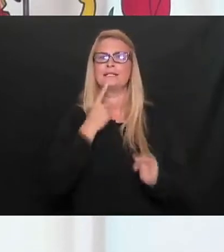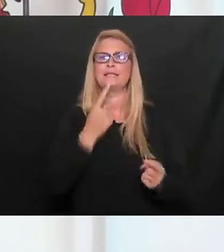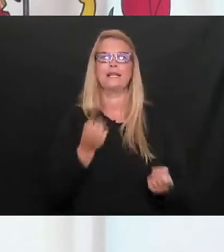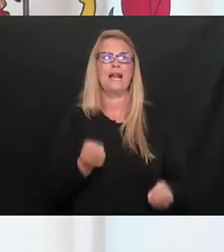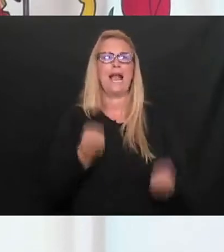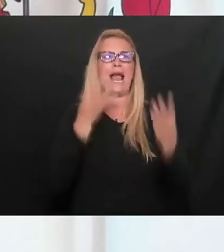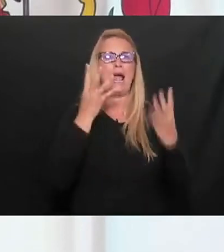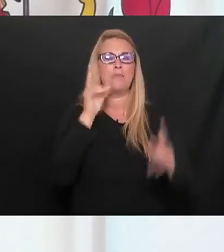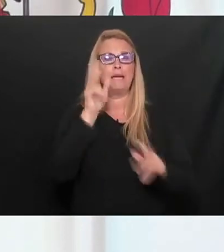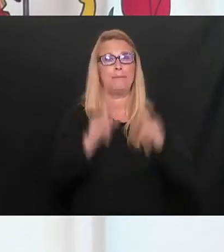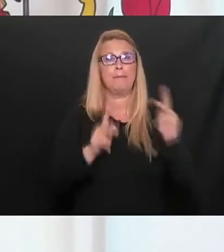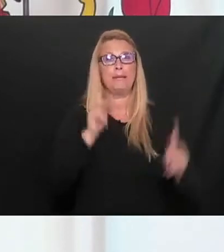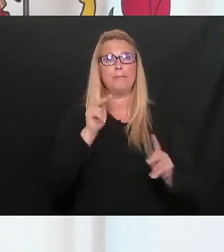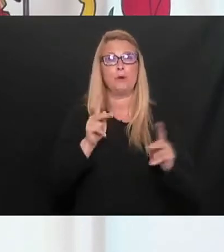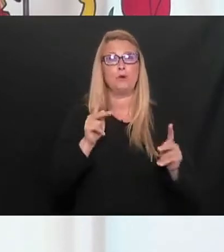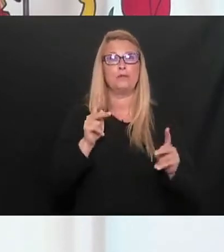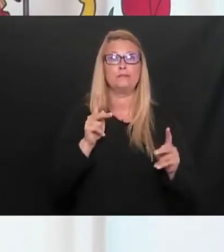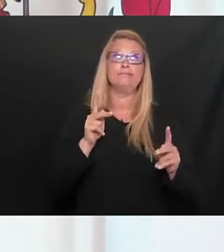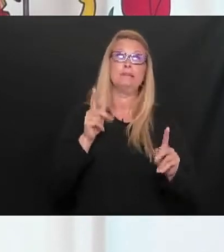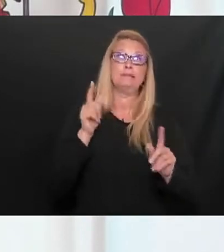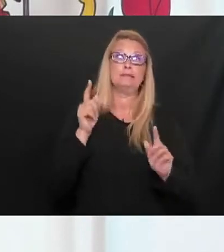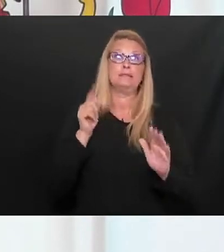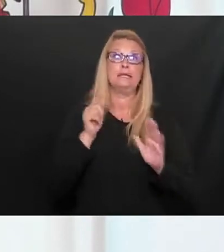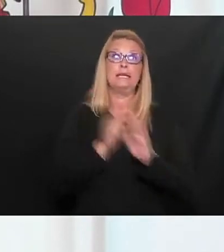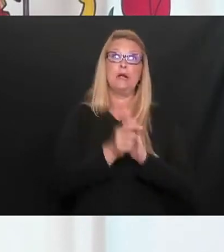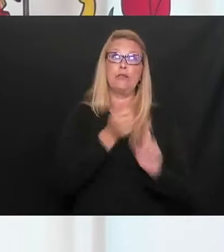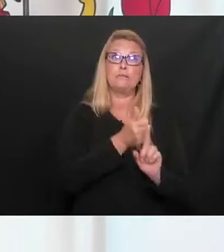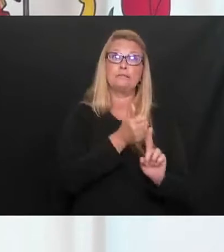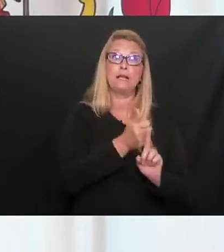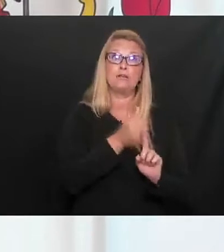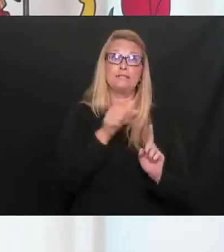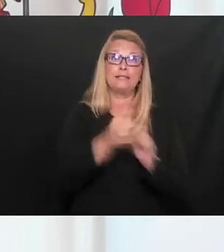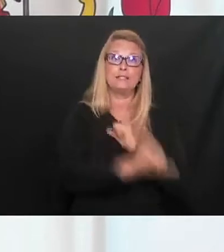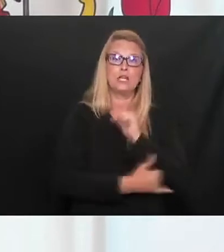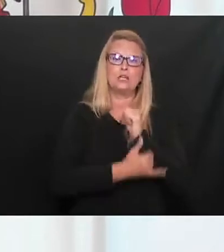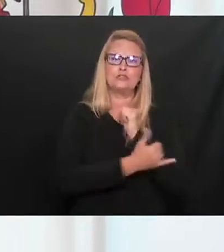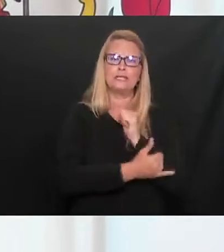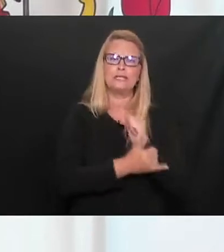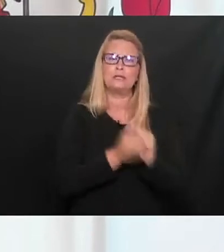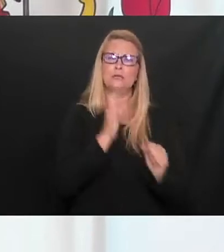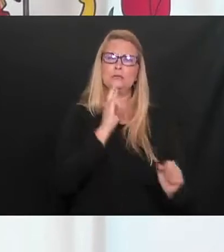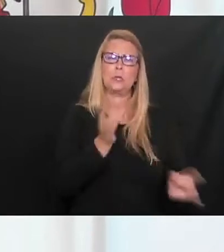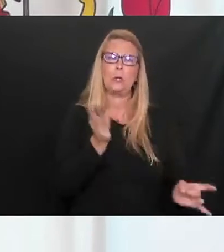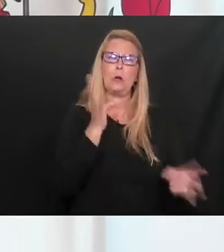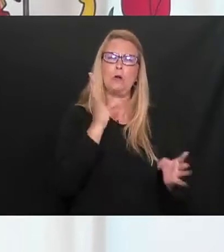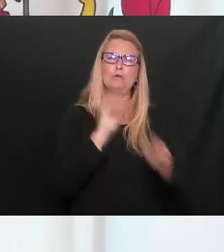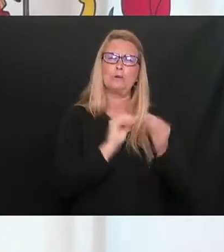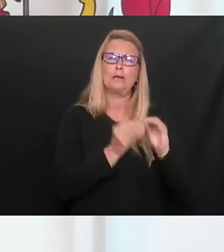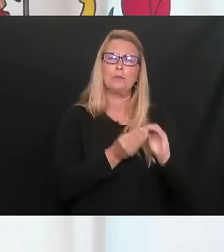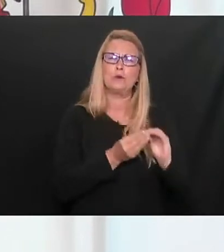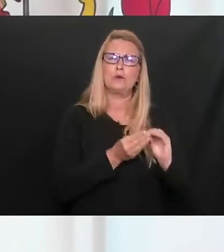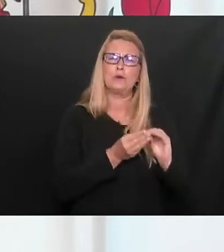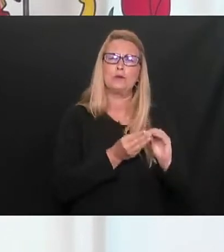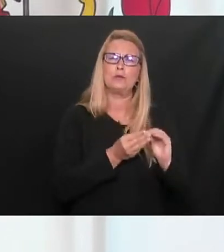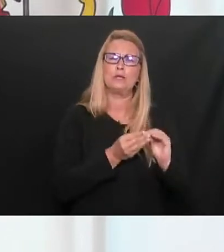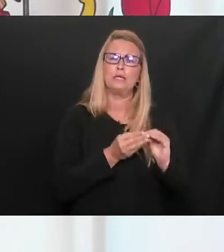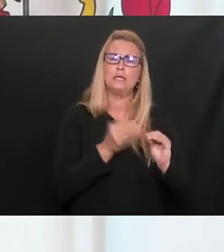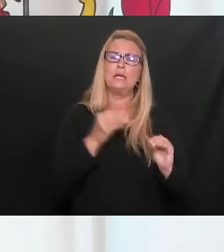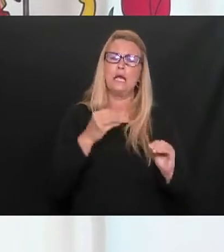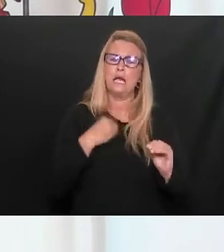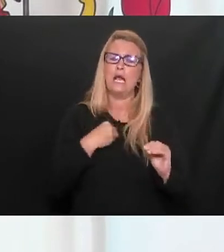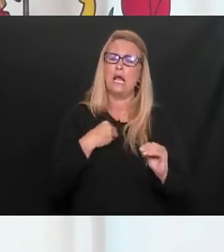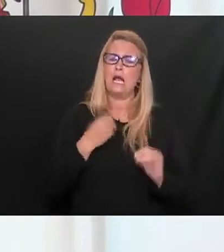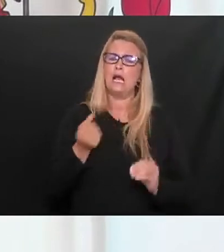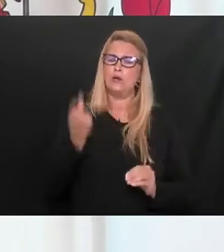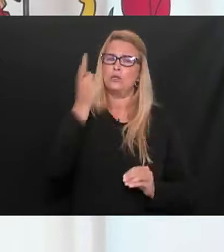are taking their lives every day in this country, and it's terrible. And I do echo your